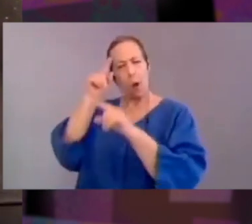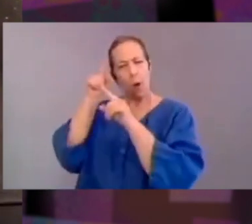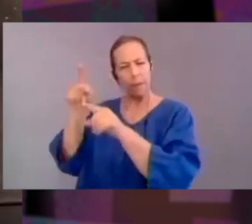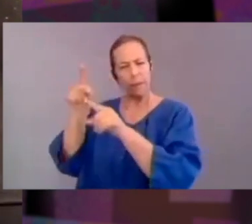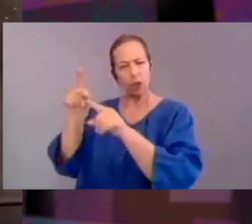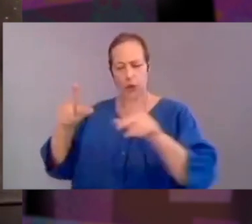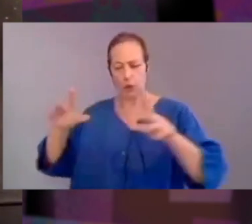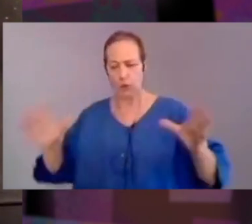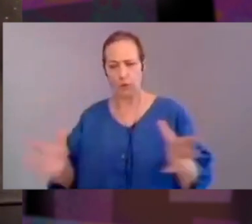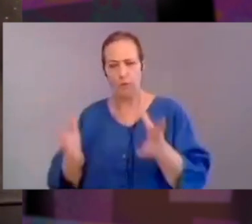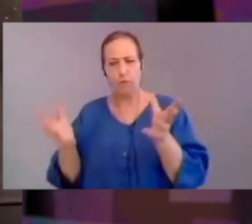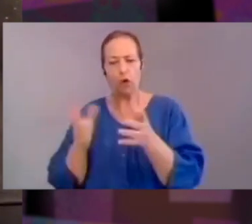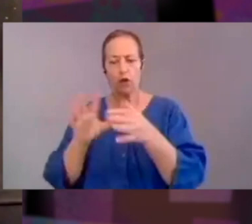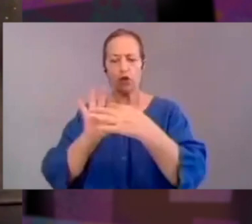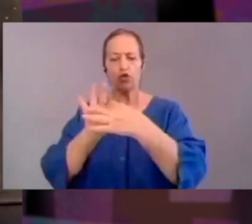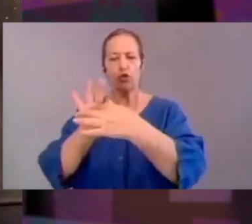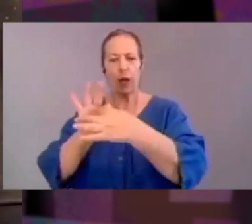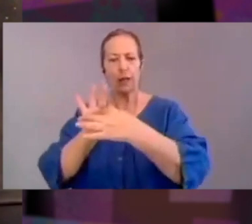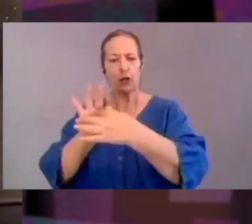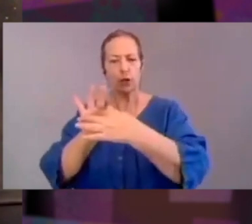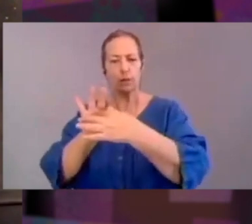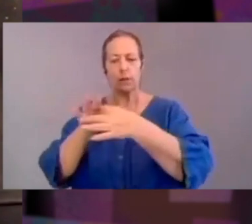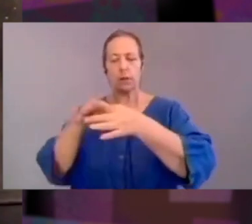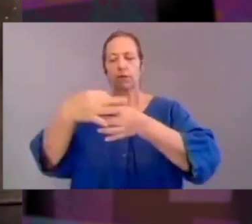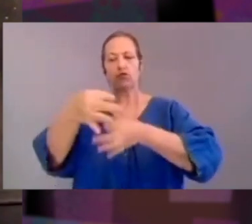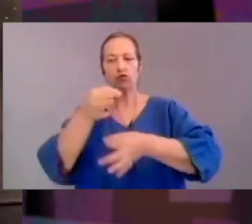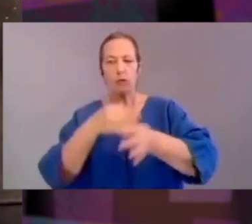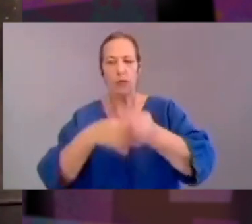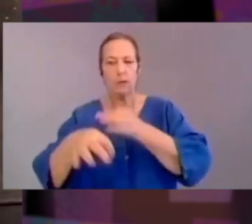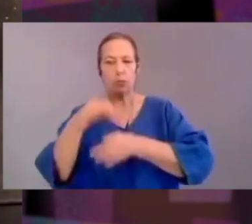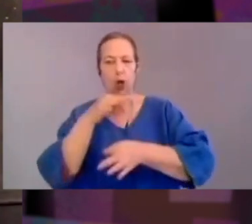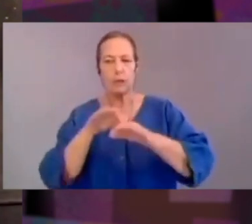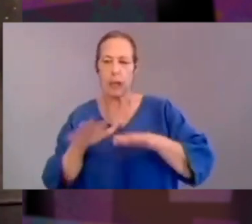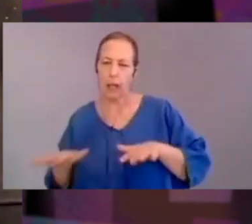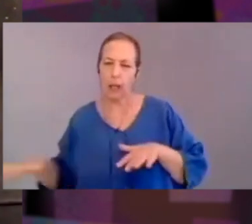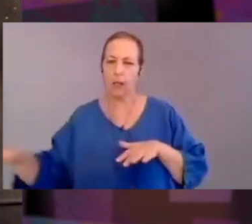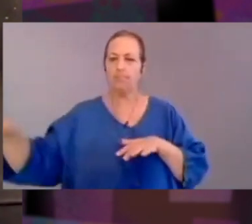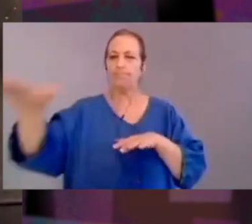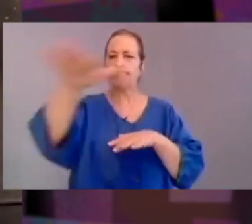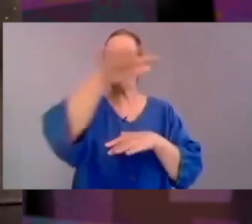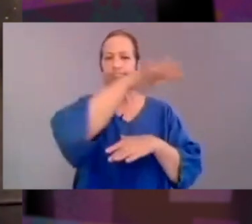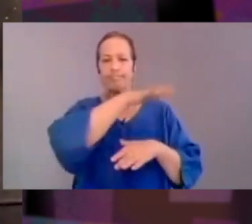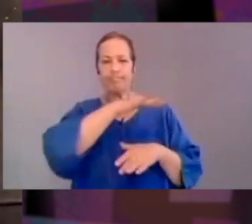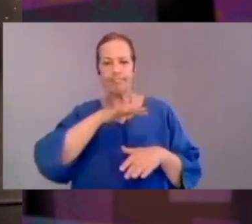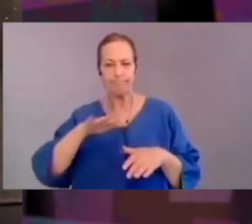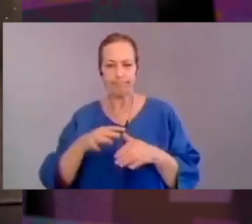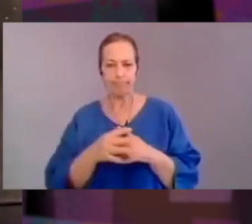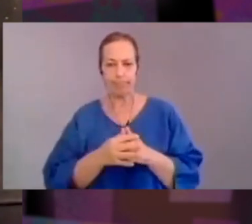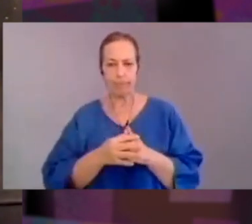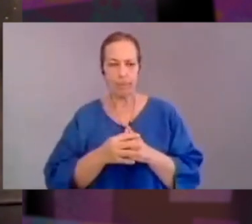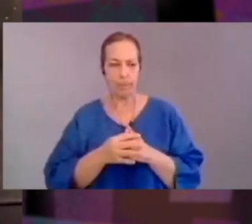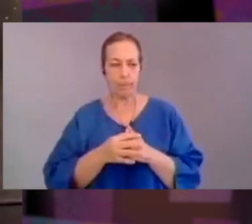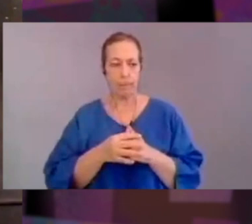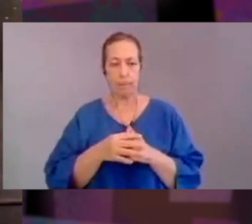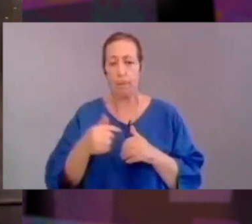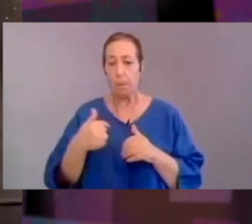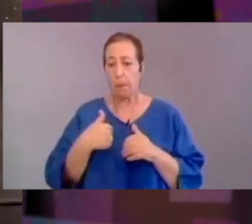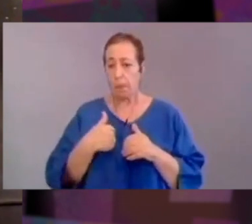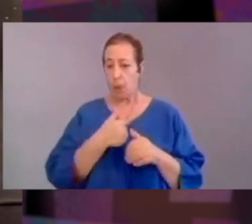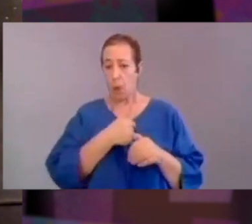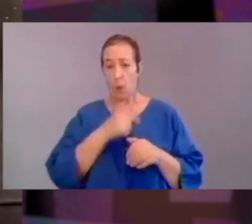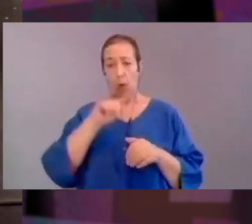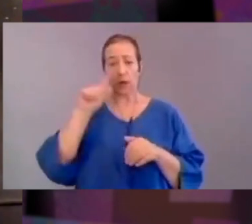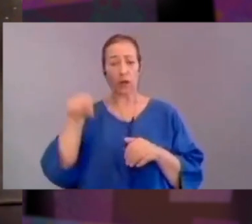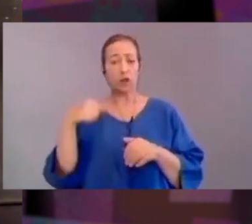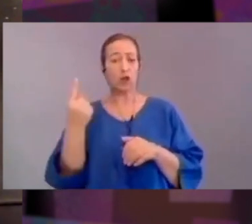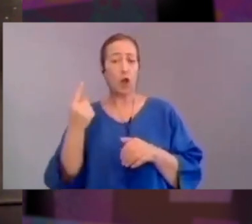individuals, institutions, and communities. We are more than a network of arts presenters, more than a funder of